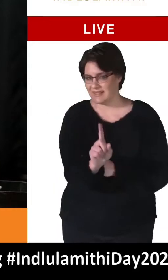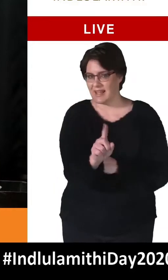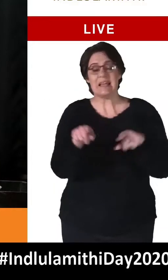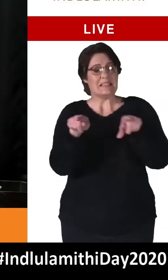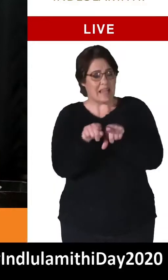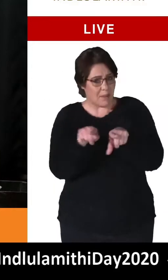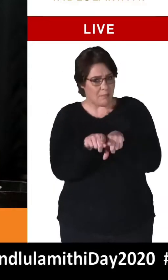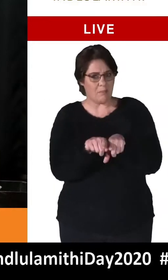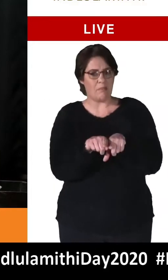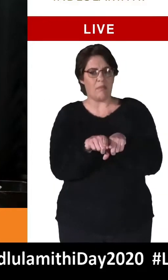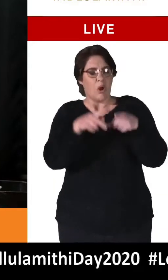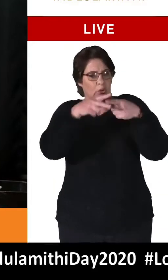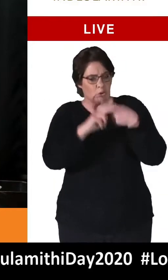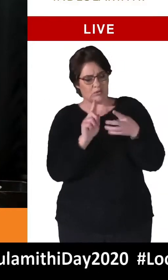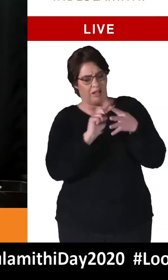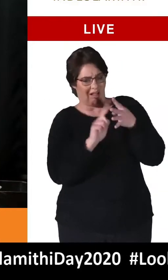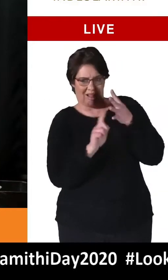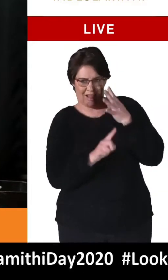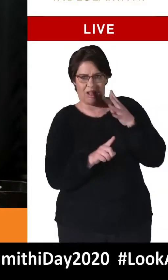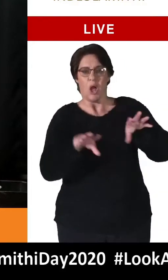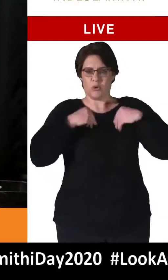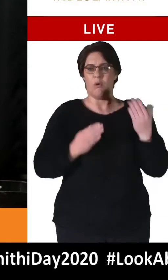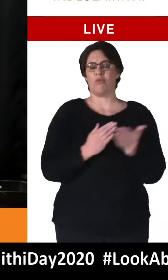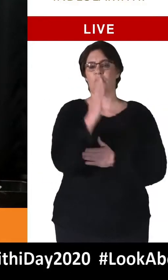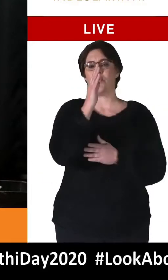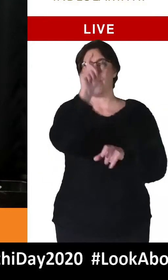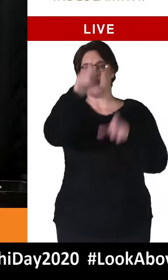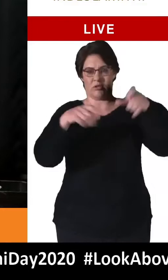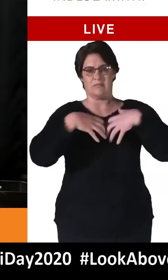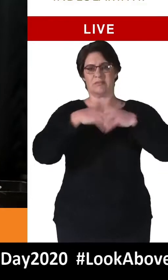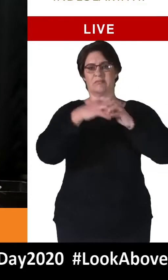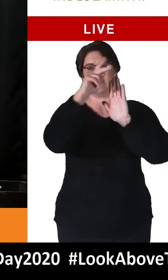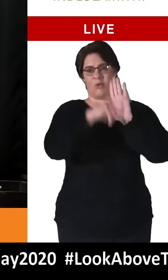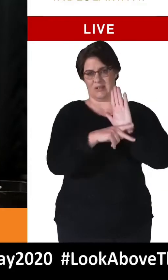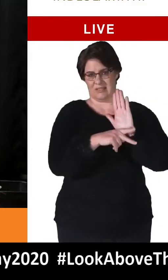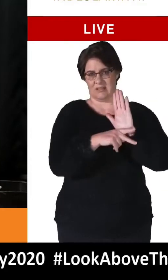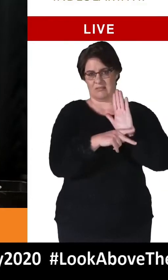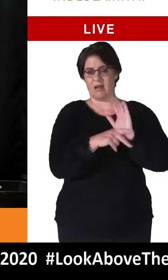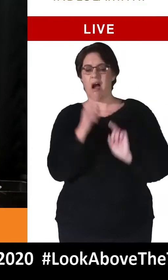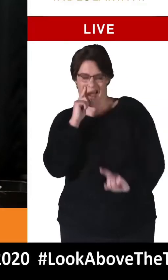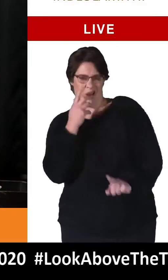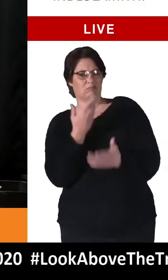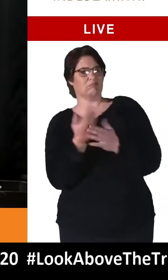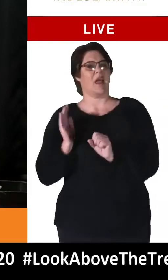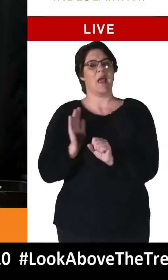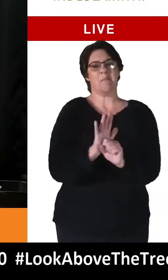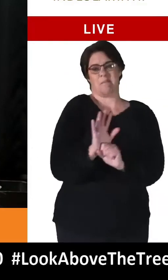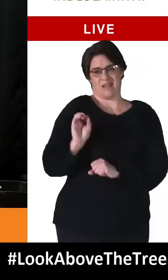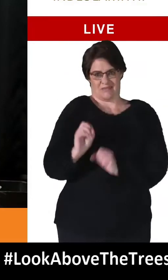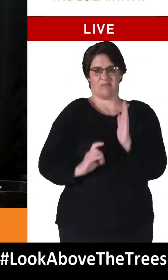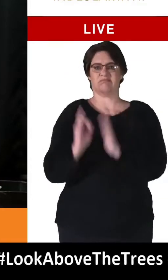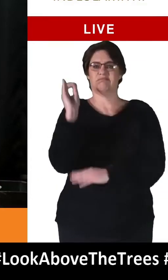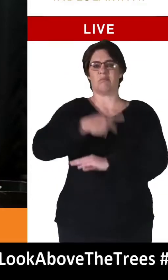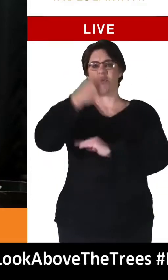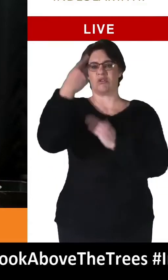as the adoption of tools by policymakers, is a testimony to its impact, which has further been heightened